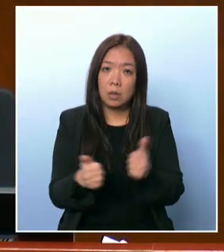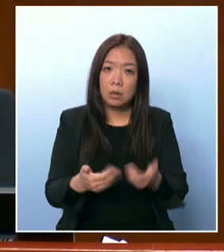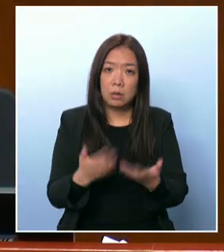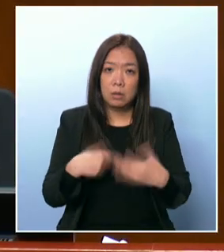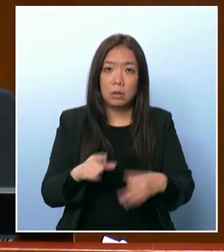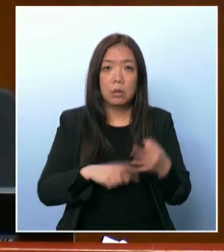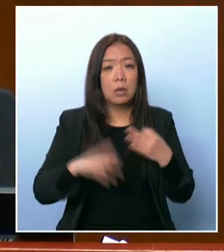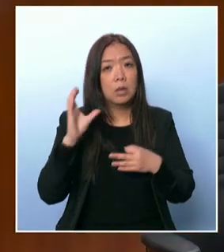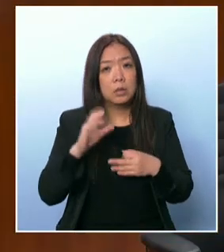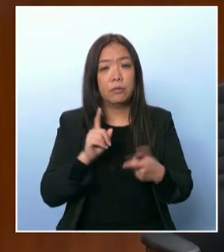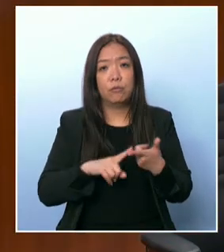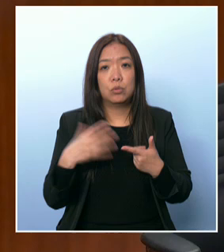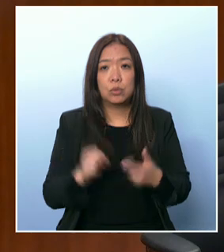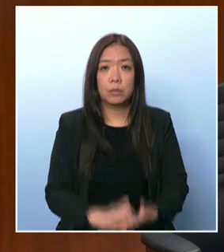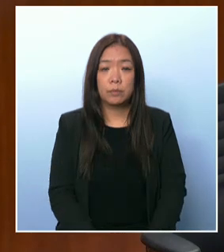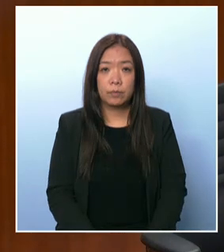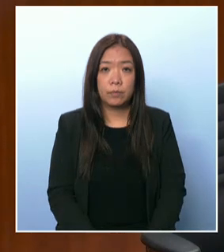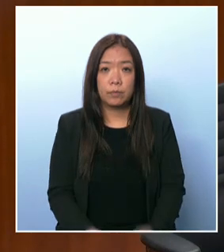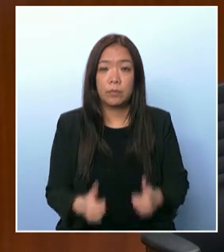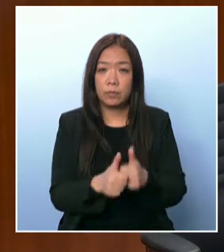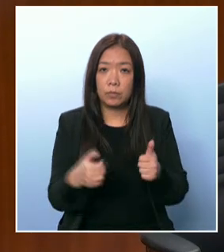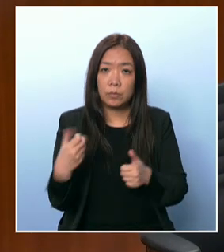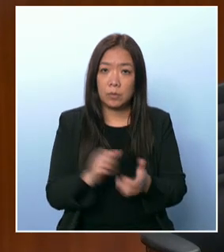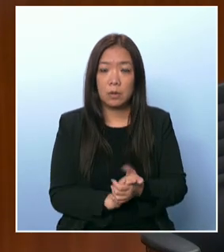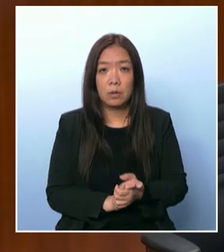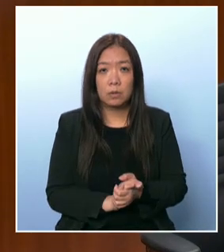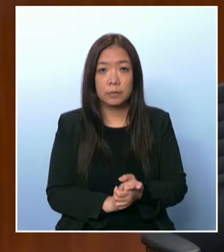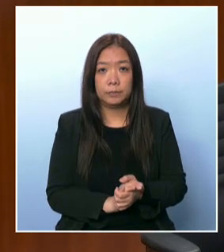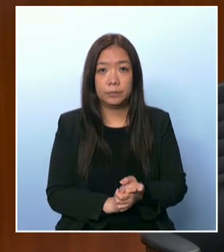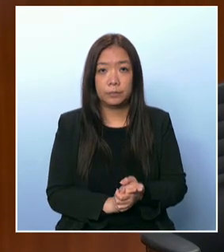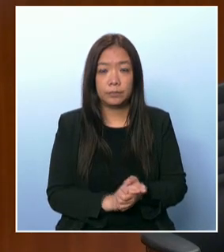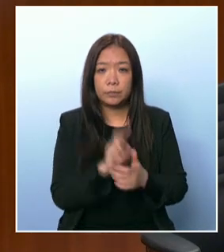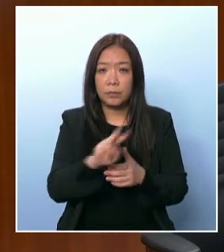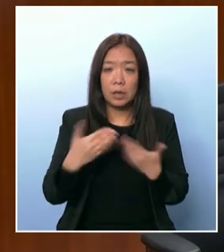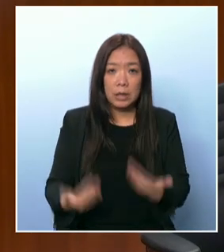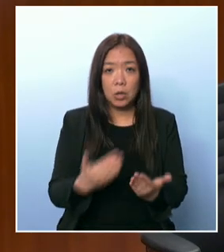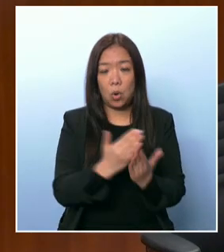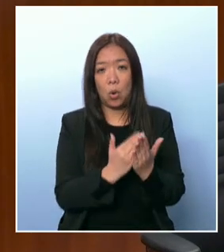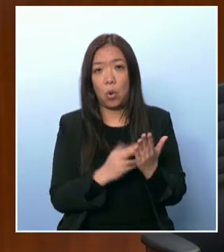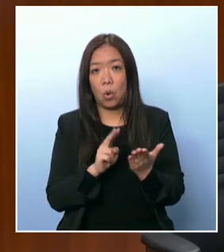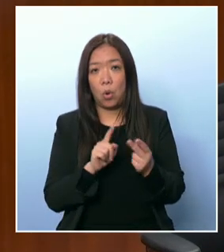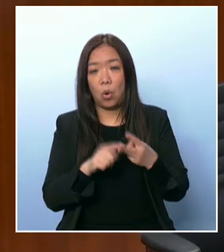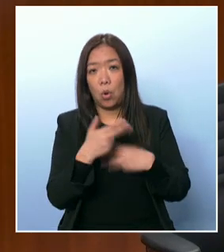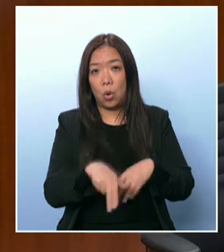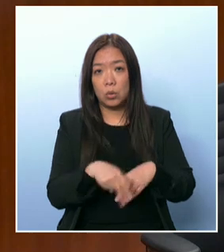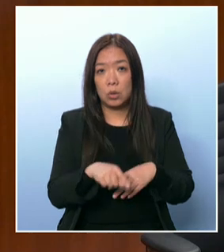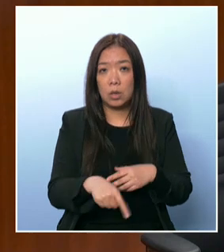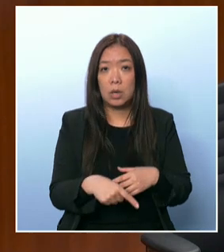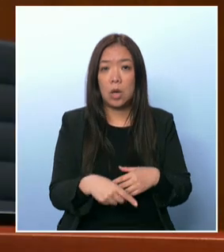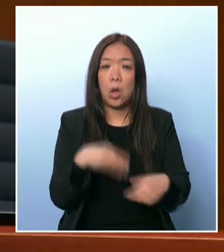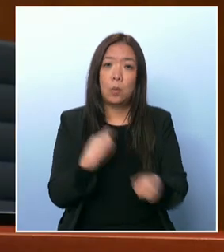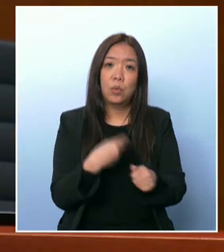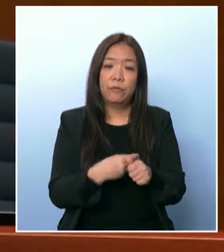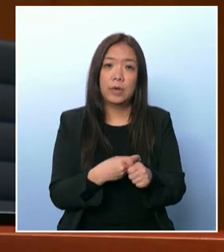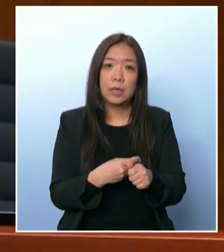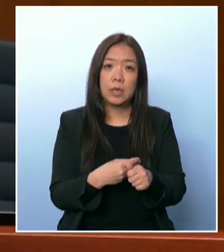we will be able to provide quality learning space for our students. Mr. TIEN Puk-sun,